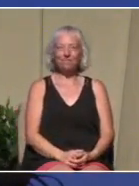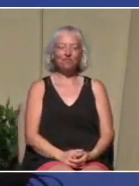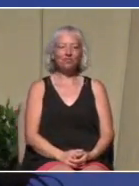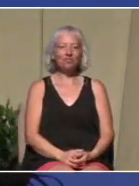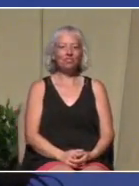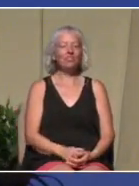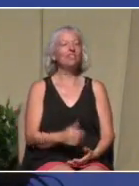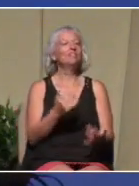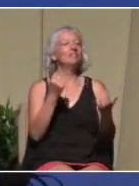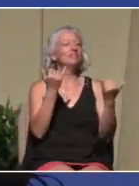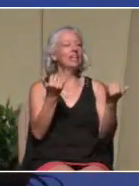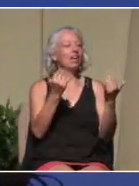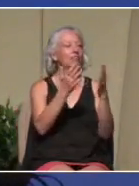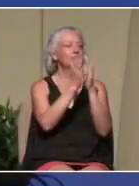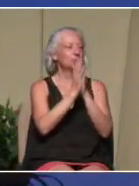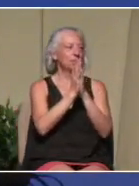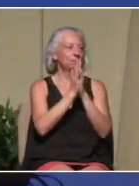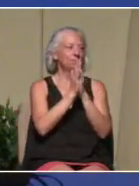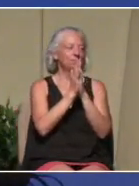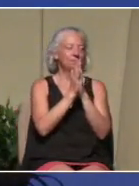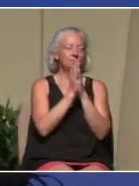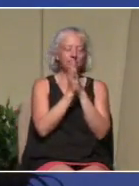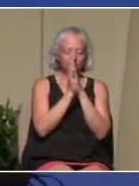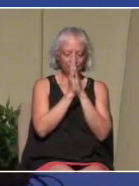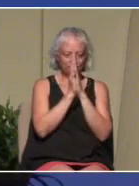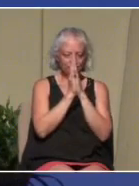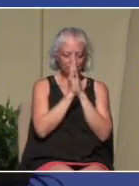Now please join me in prayer.